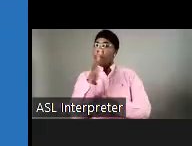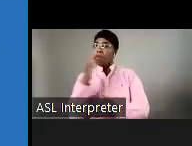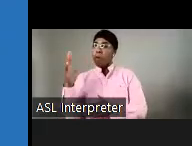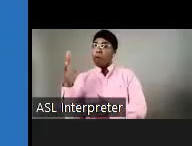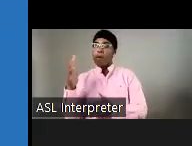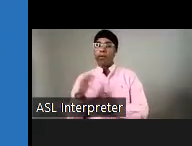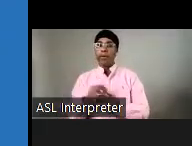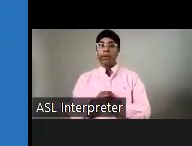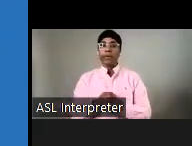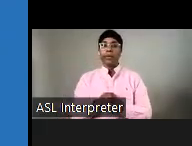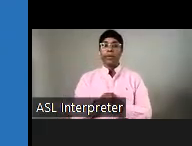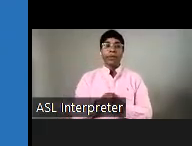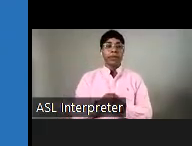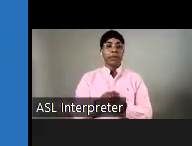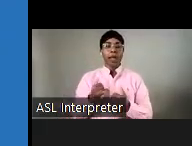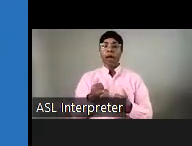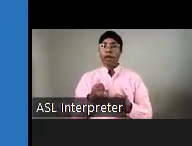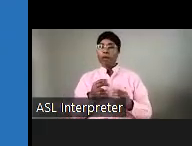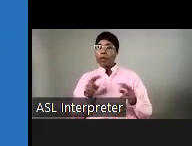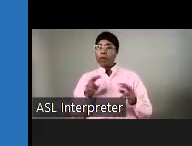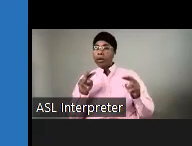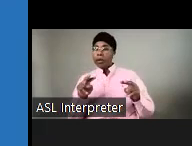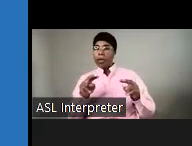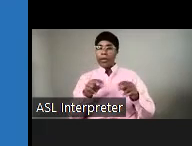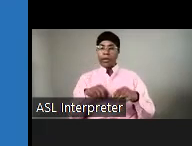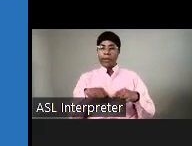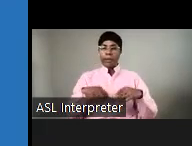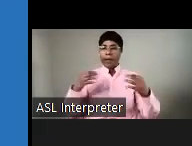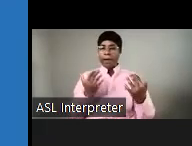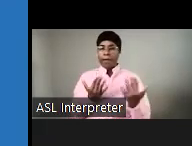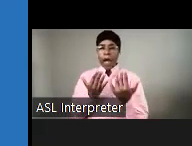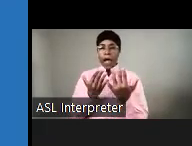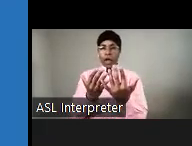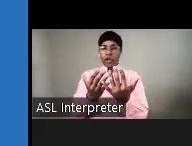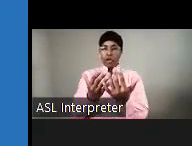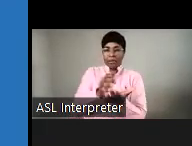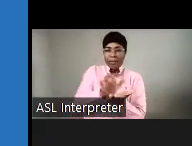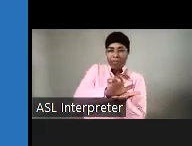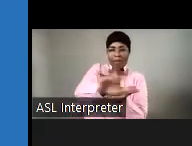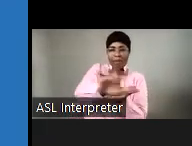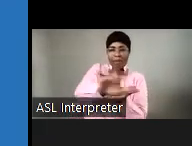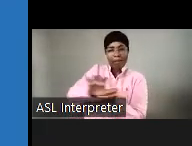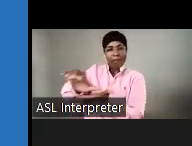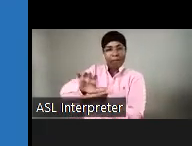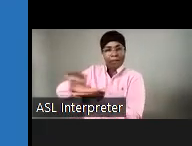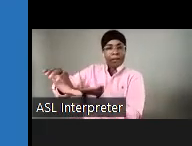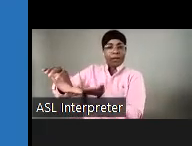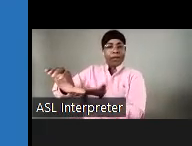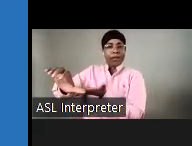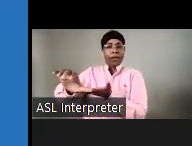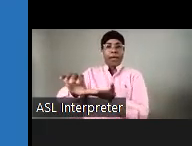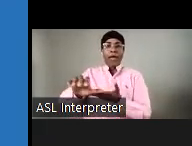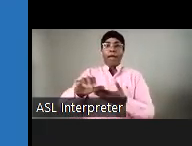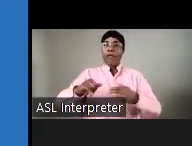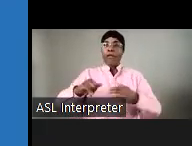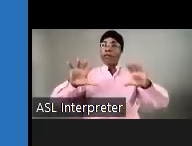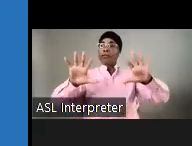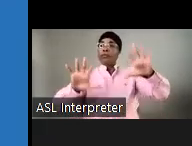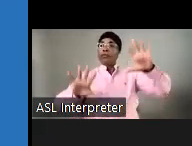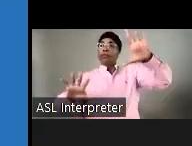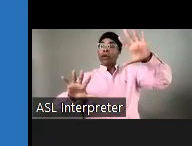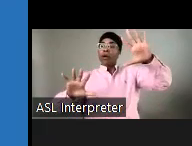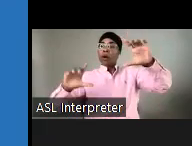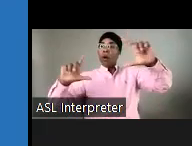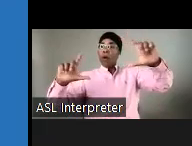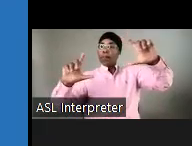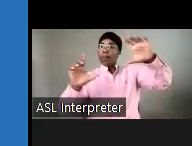intervals of fire coming in, thinning this pine out, and having these patchy openings start to exist